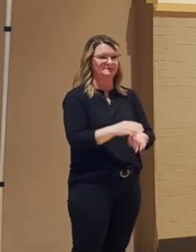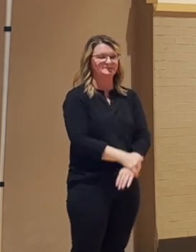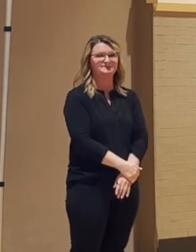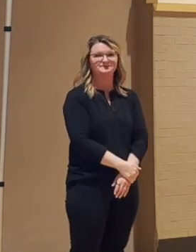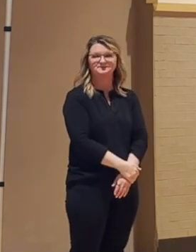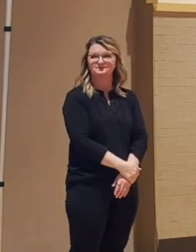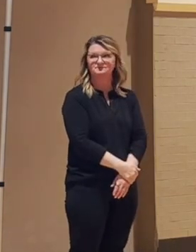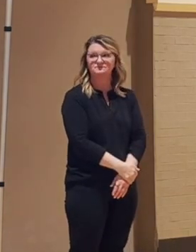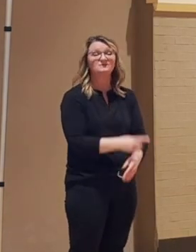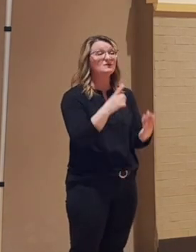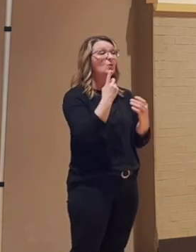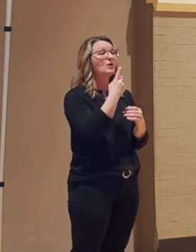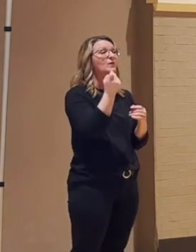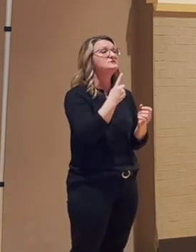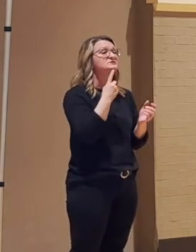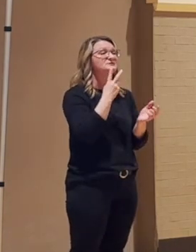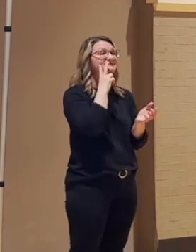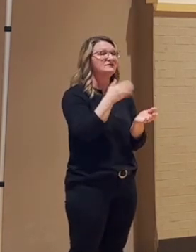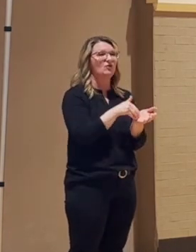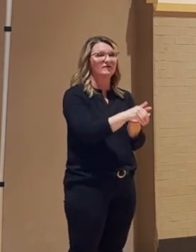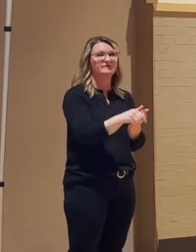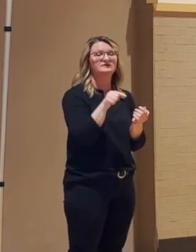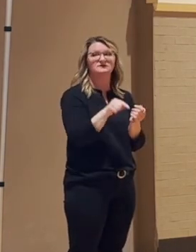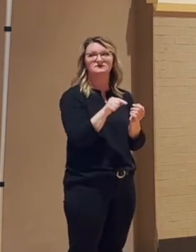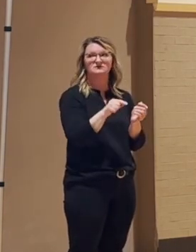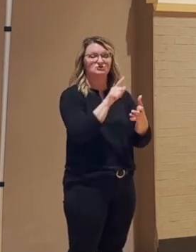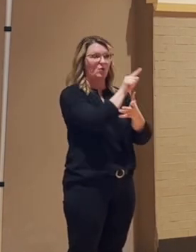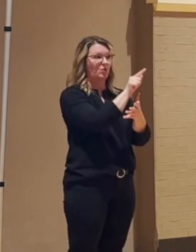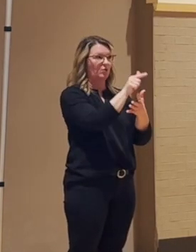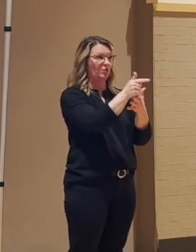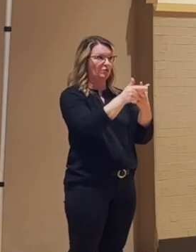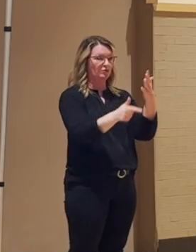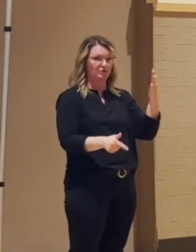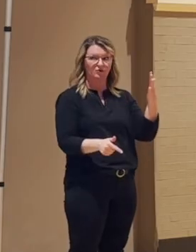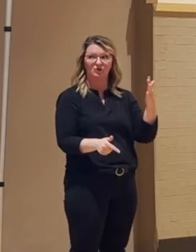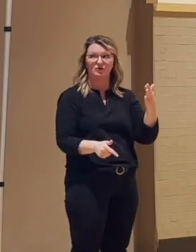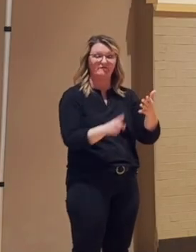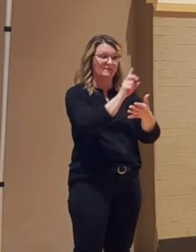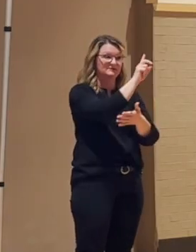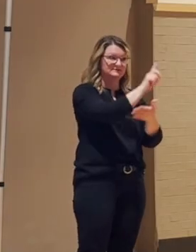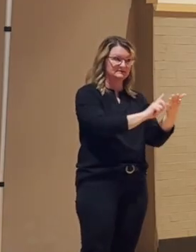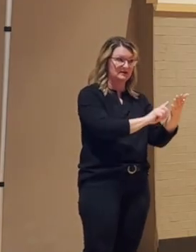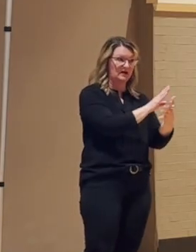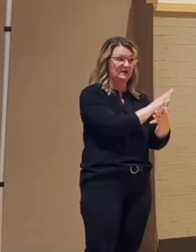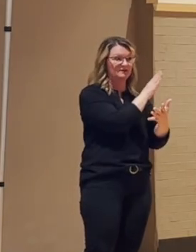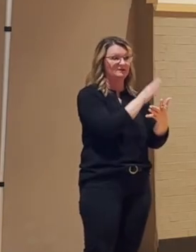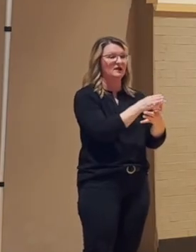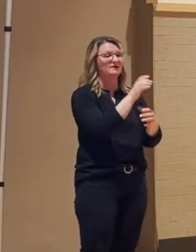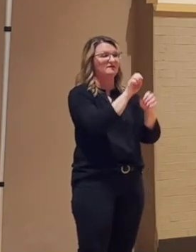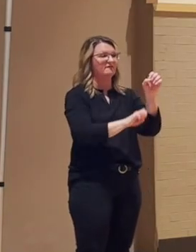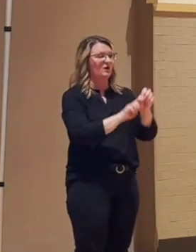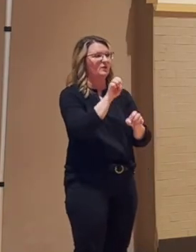Another question that we get asked a lot is regarding the order. During final design, we'll be evaluating